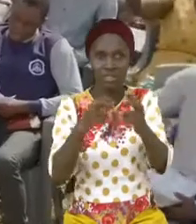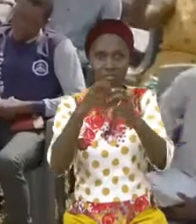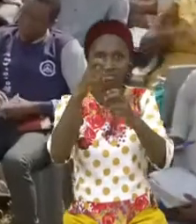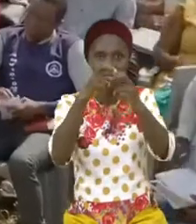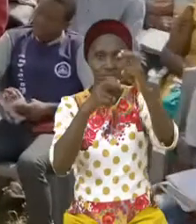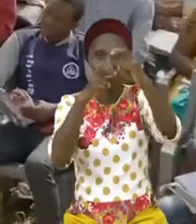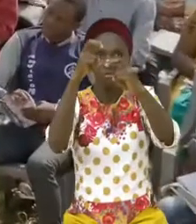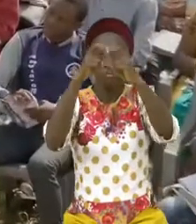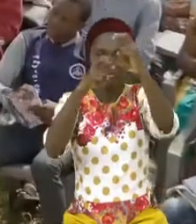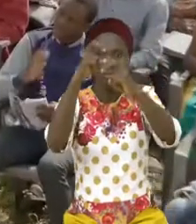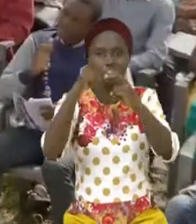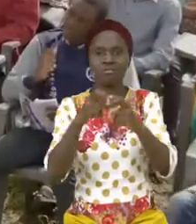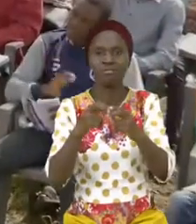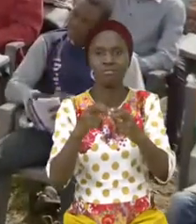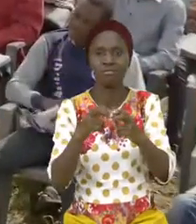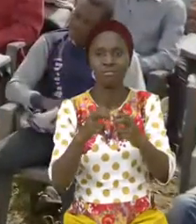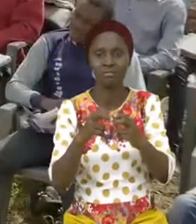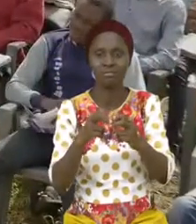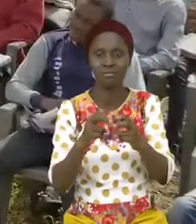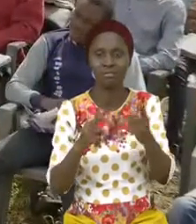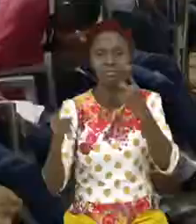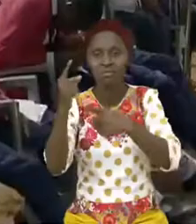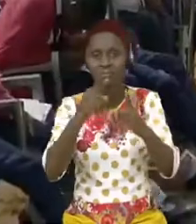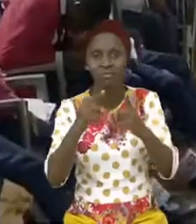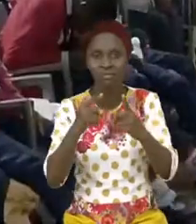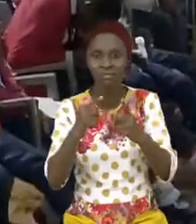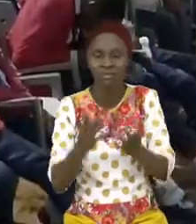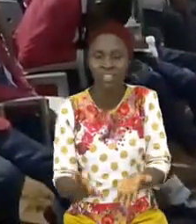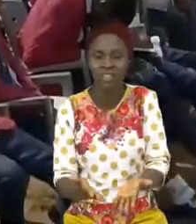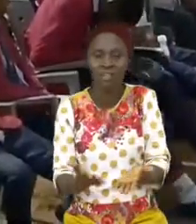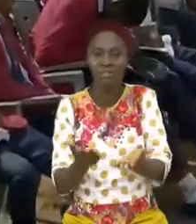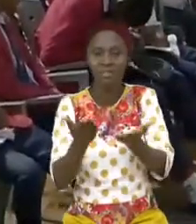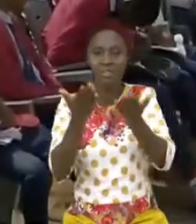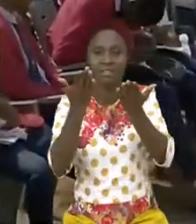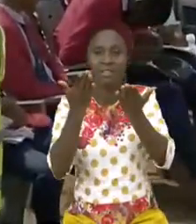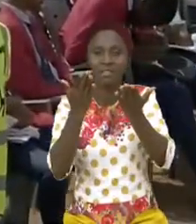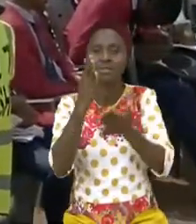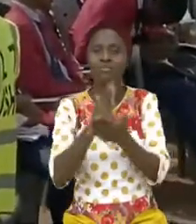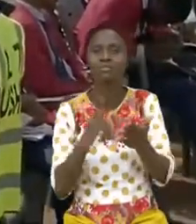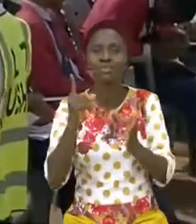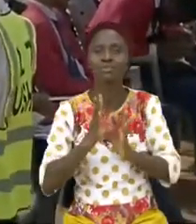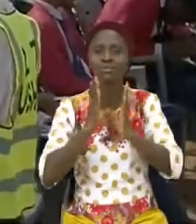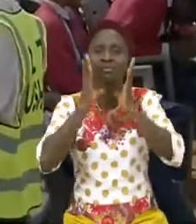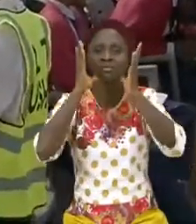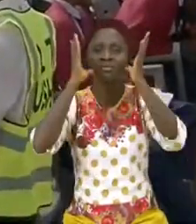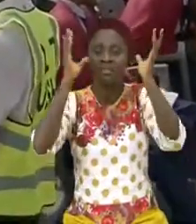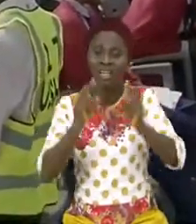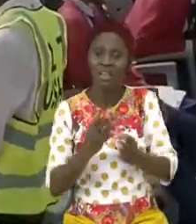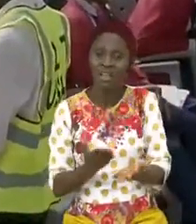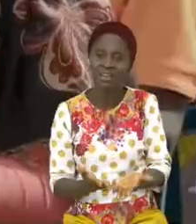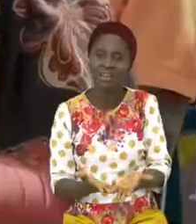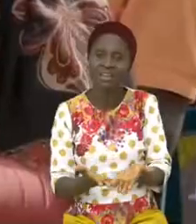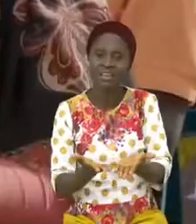lifted somebody helped me out literally somebody helped me shout it